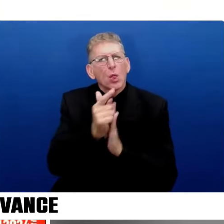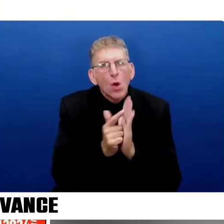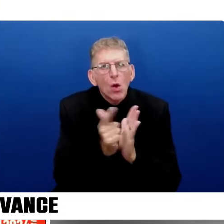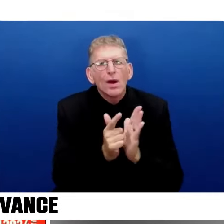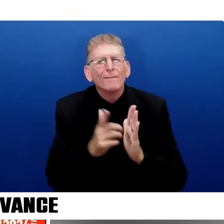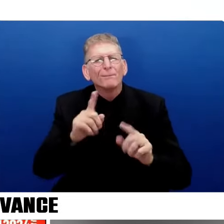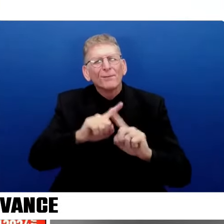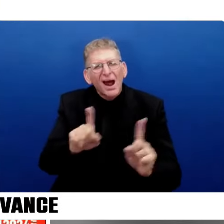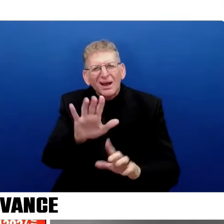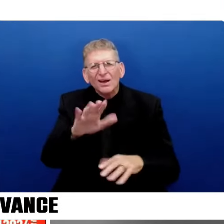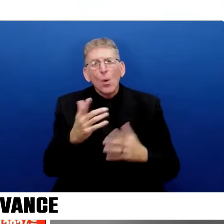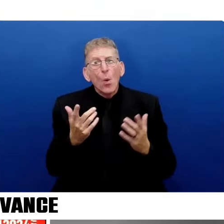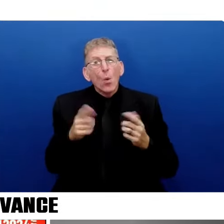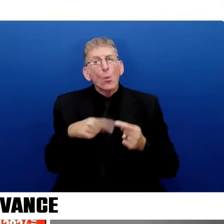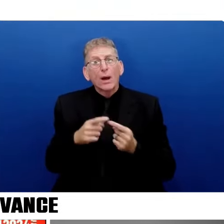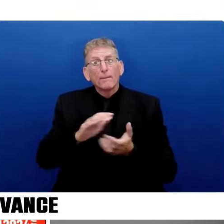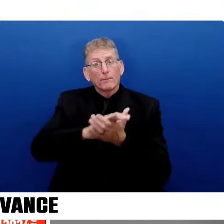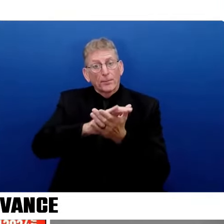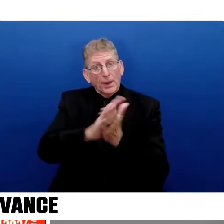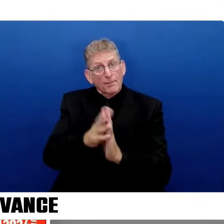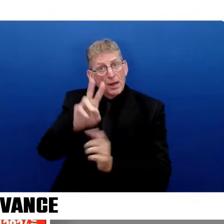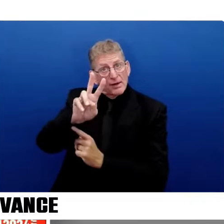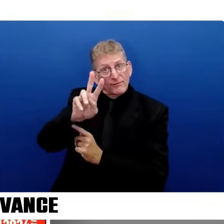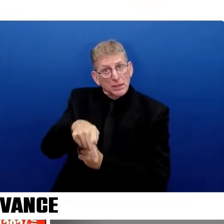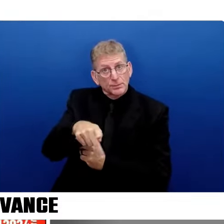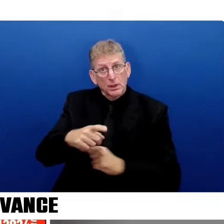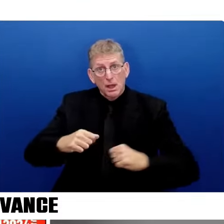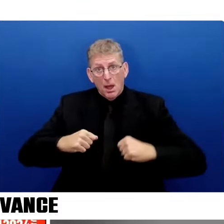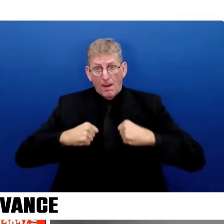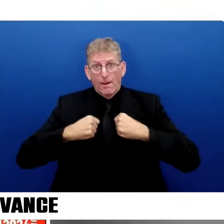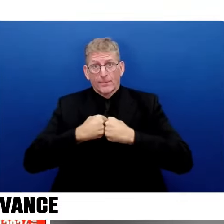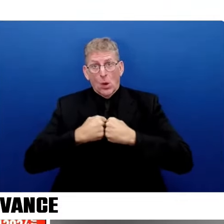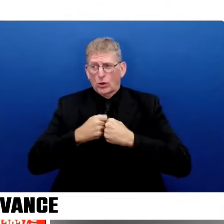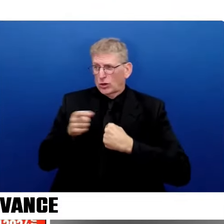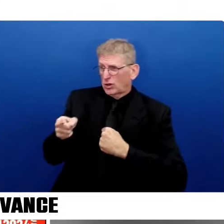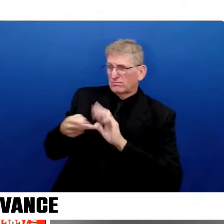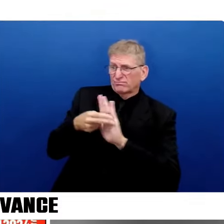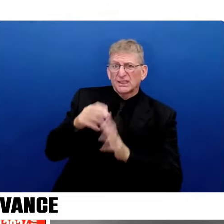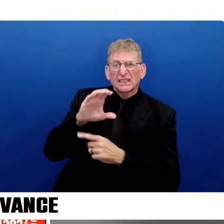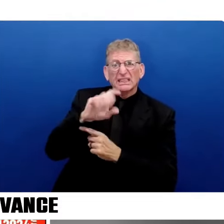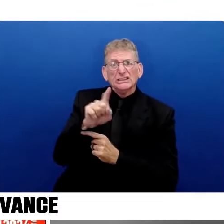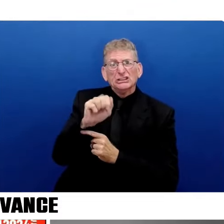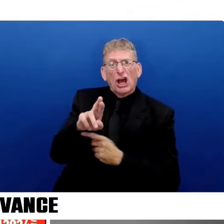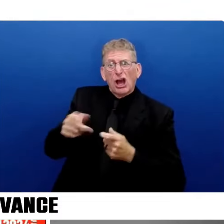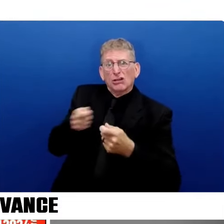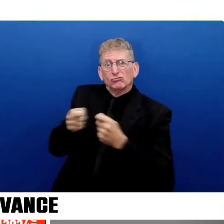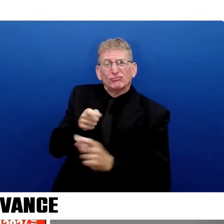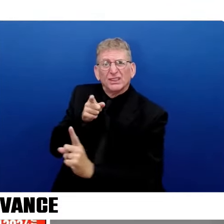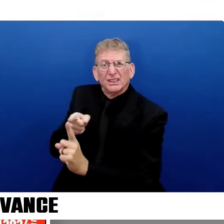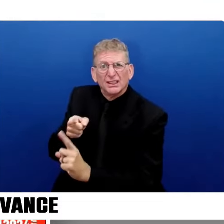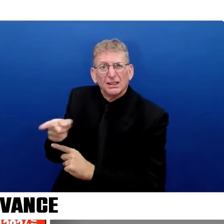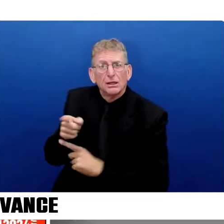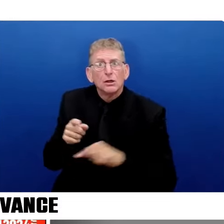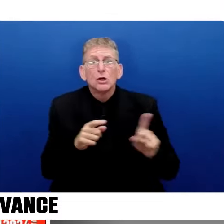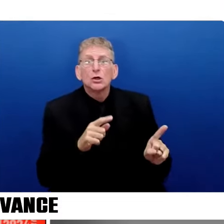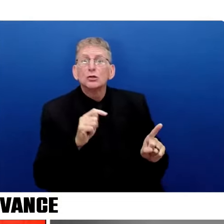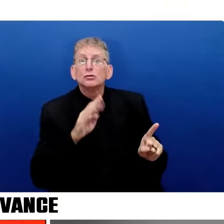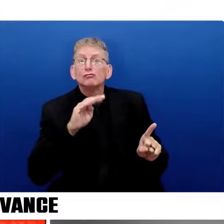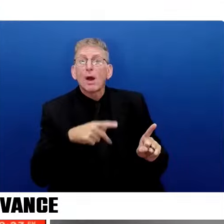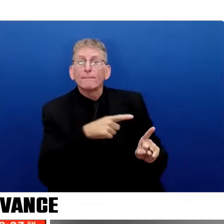became the appointed border czar, was to undo 94 Donald Trump executive actions that opened the border.